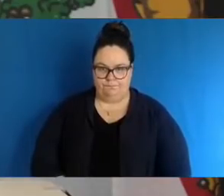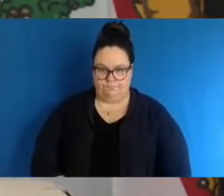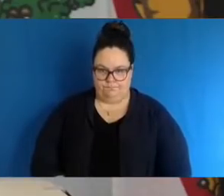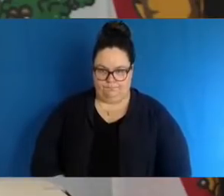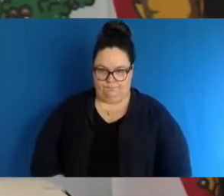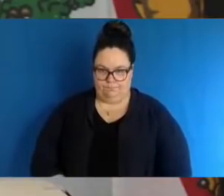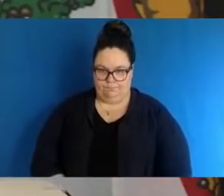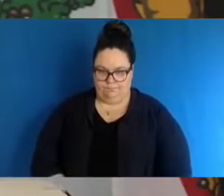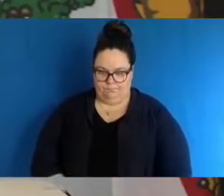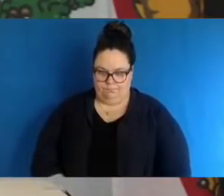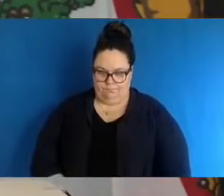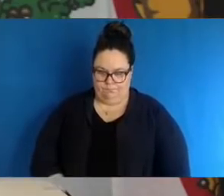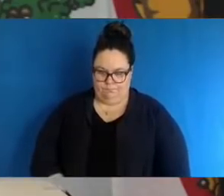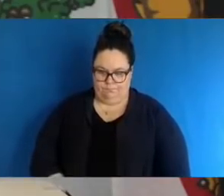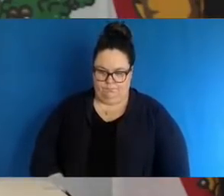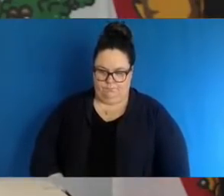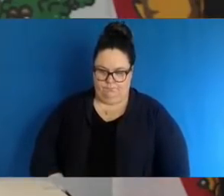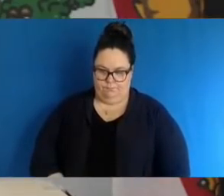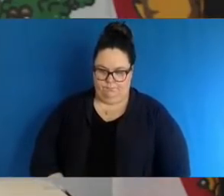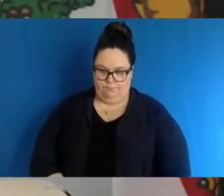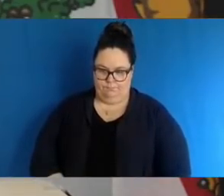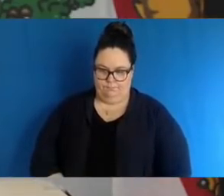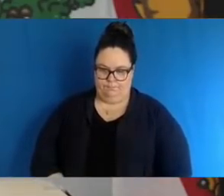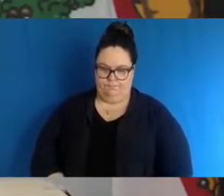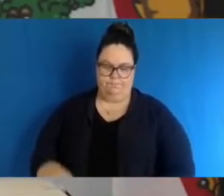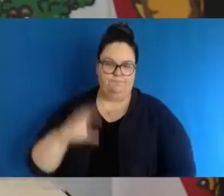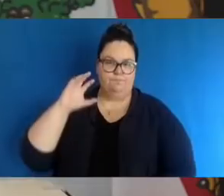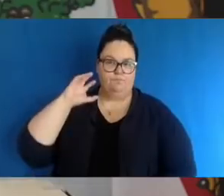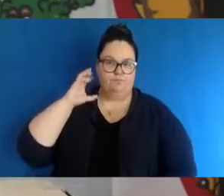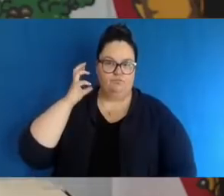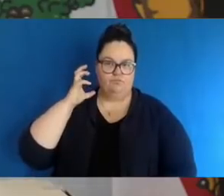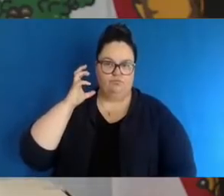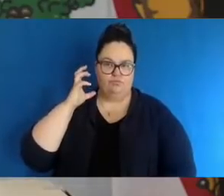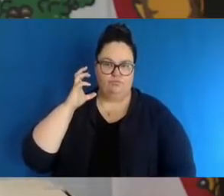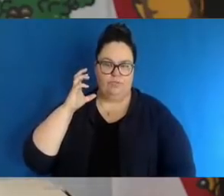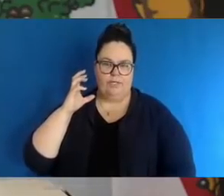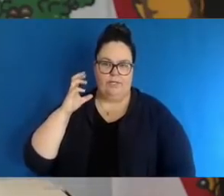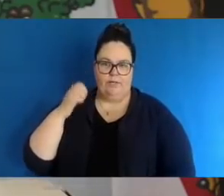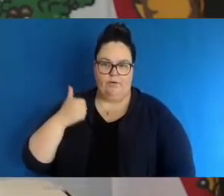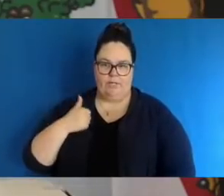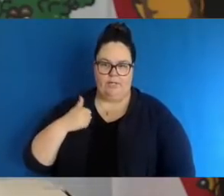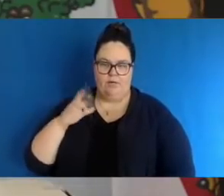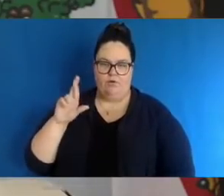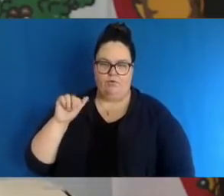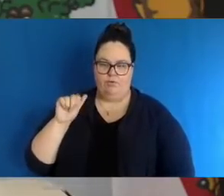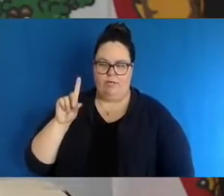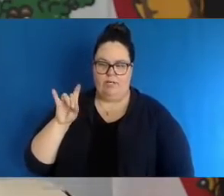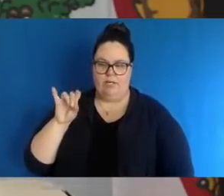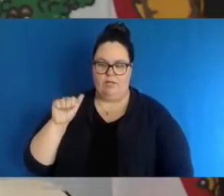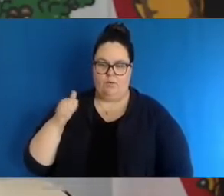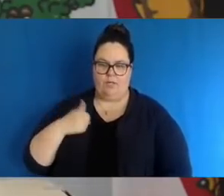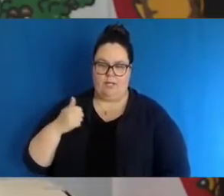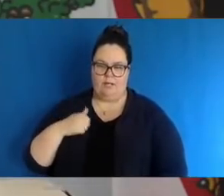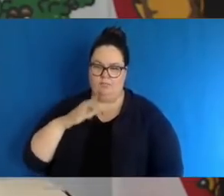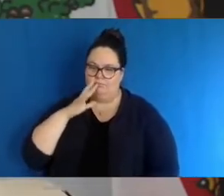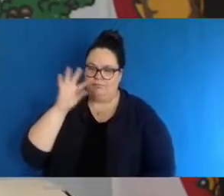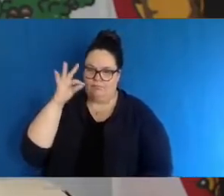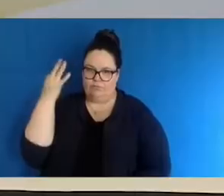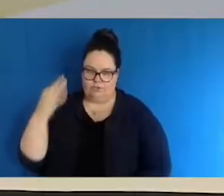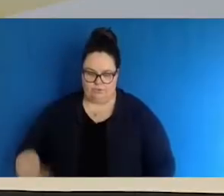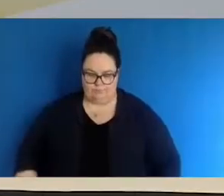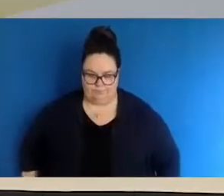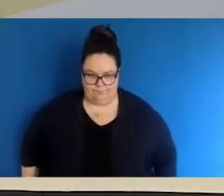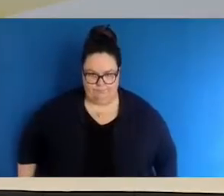Gabrielle Drummond, Radio-Canada. Good afternoon to you all. Ma question, c'est en français. Tout d'abord, pour la